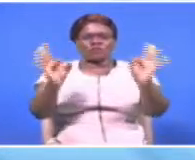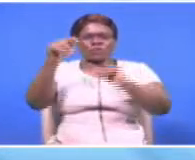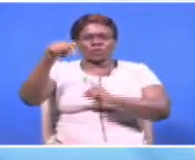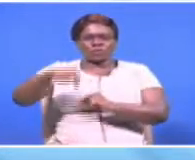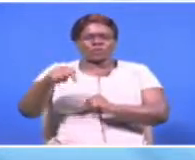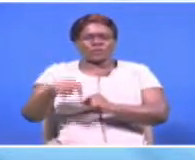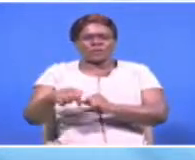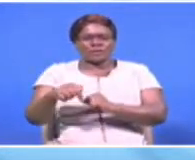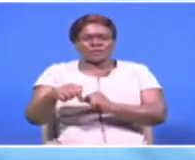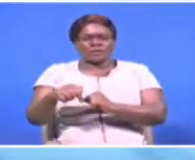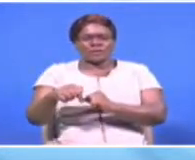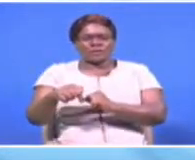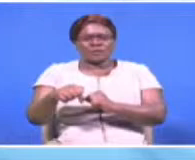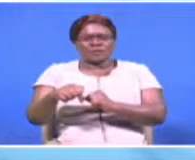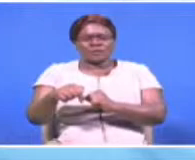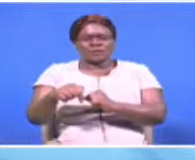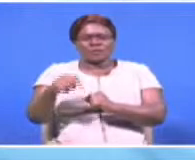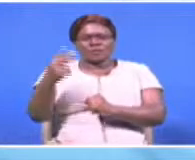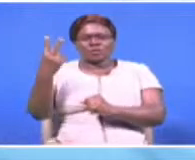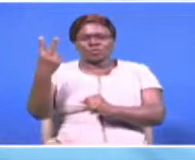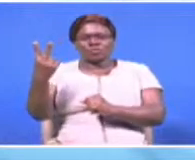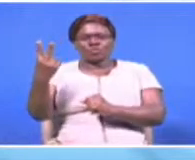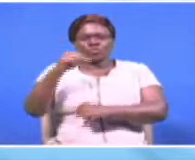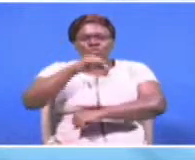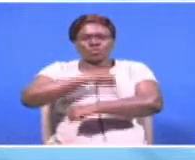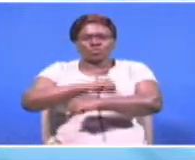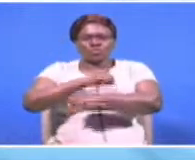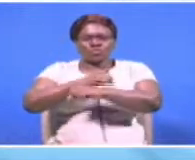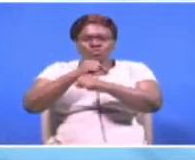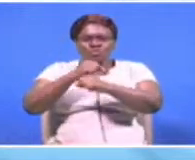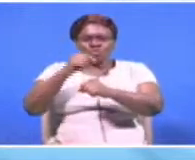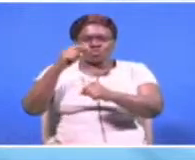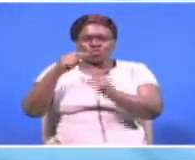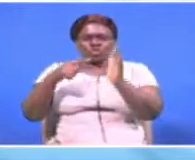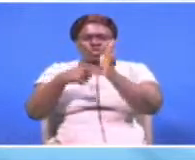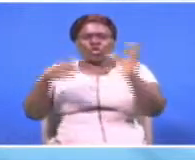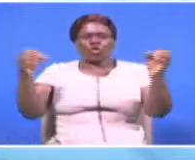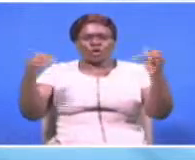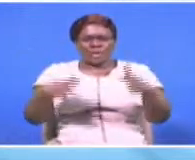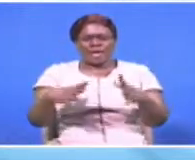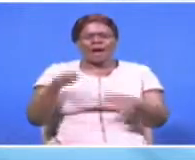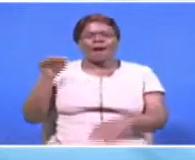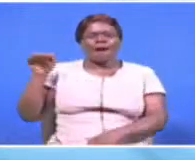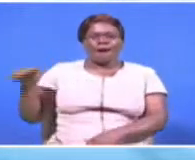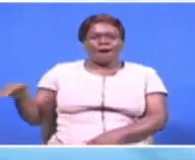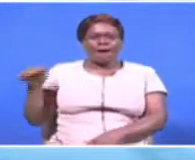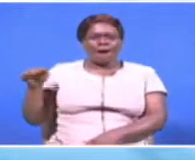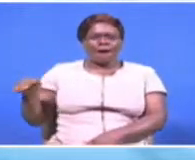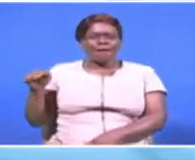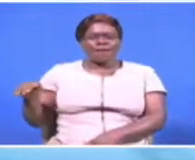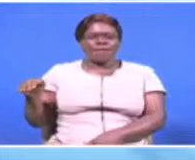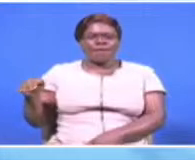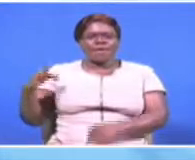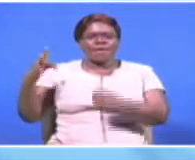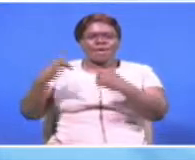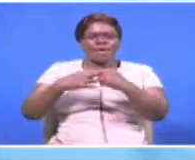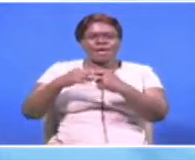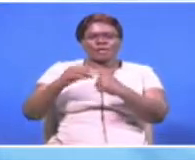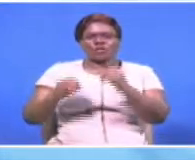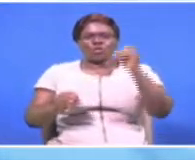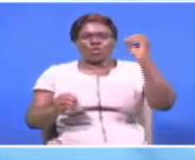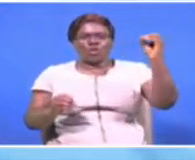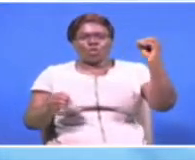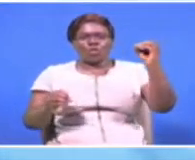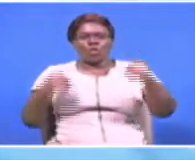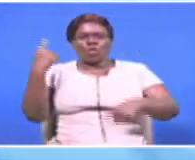with Shandarema High School and St. Anthony making their intentions known early with a thunderous 8-0 win